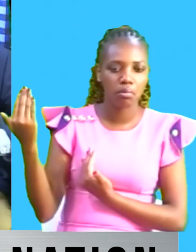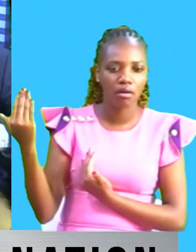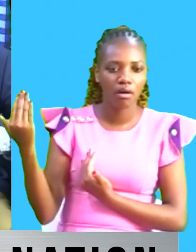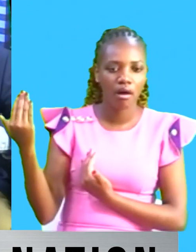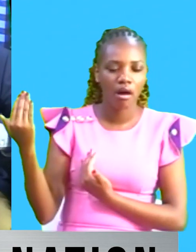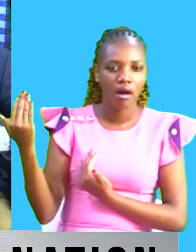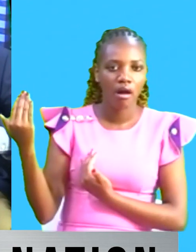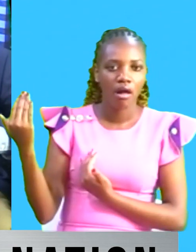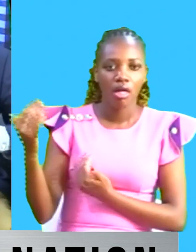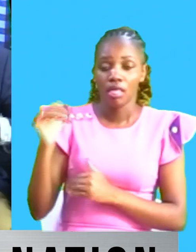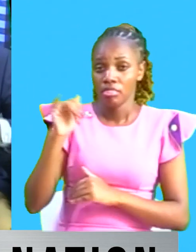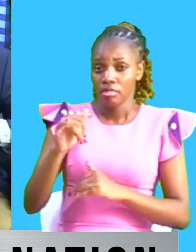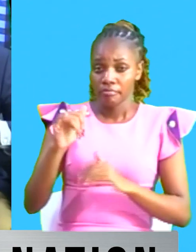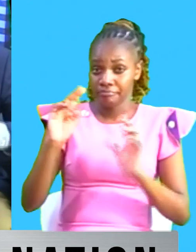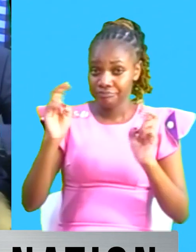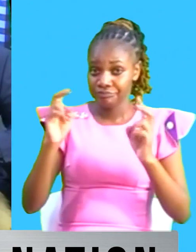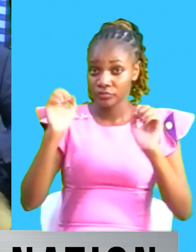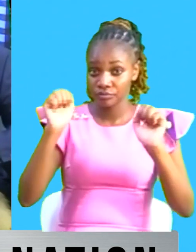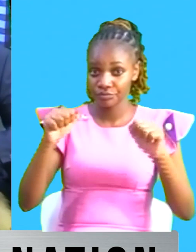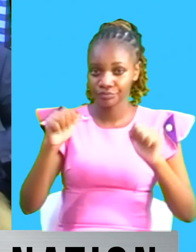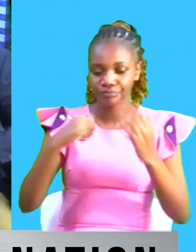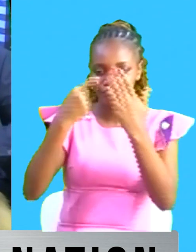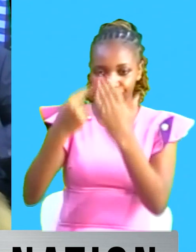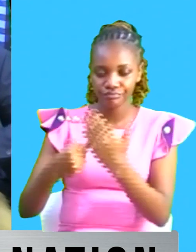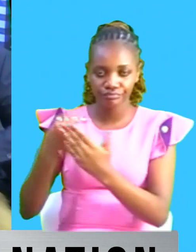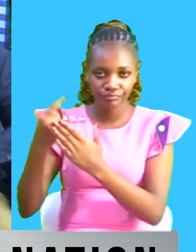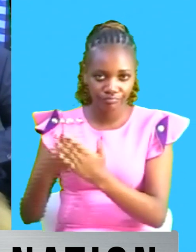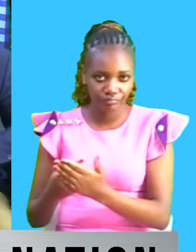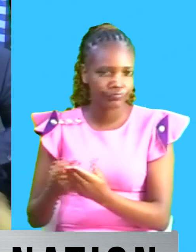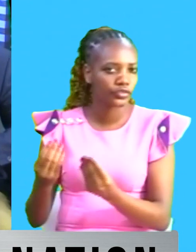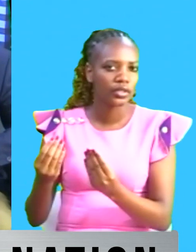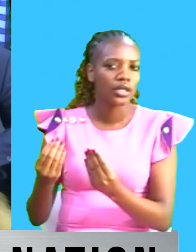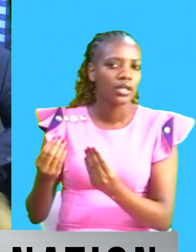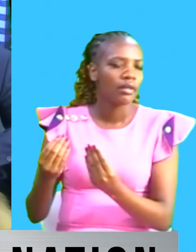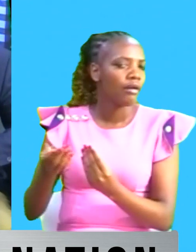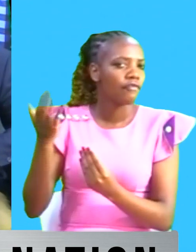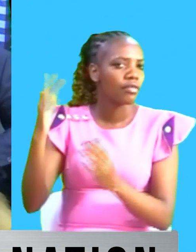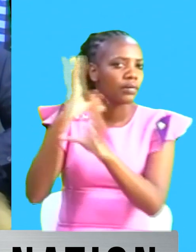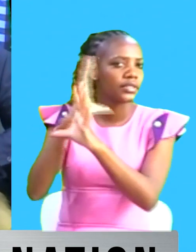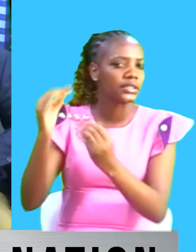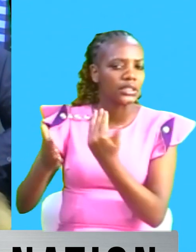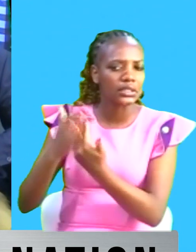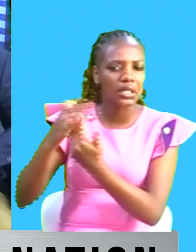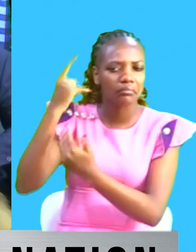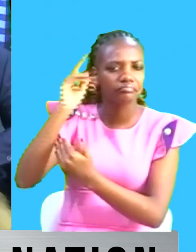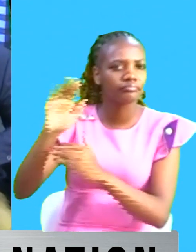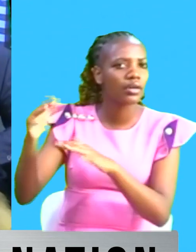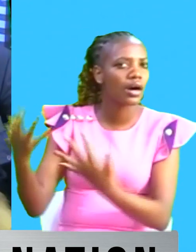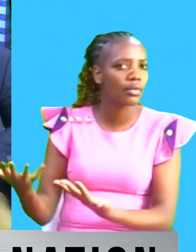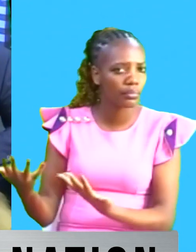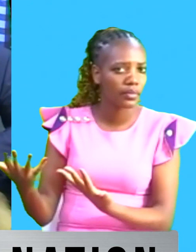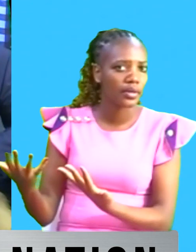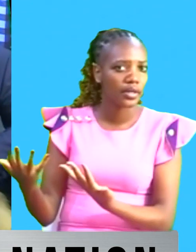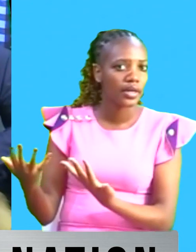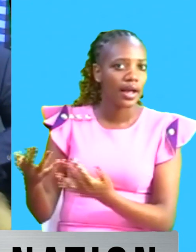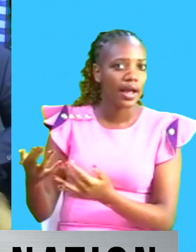thawing of discourse is also going to be one of the discussions. Must be, how do you treat the former president of the Republic of Kenya? I think